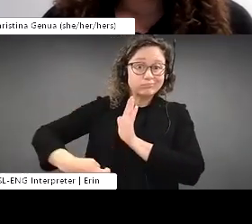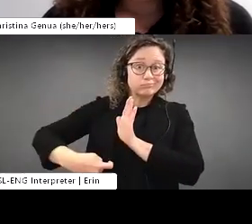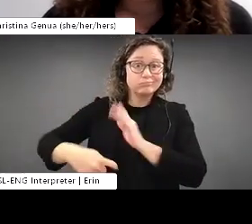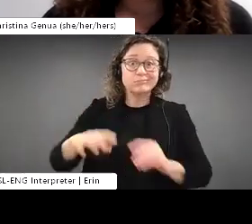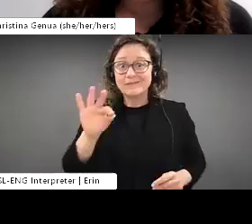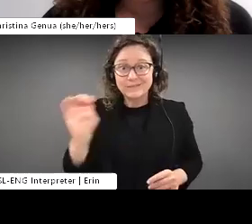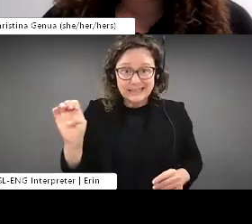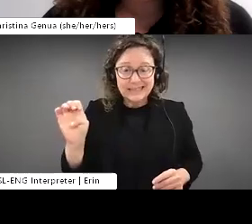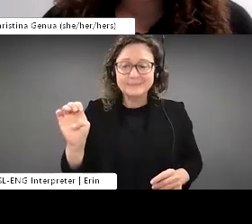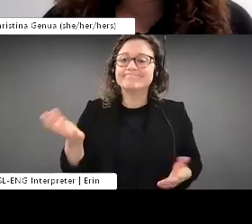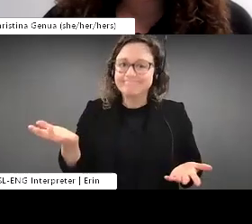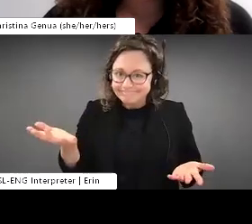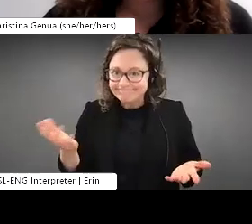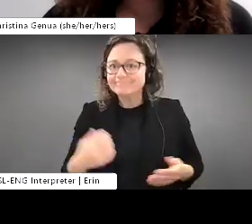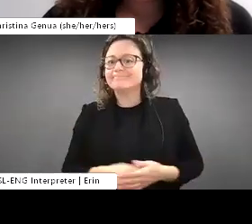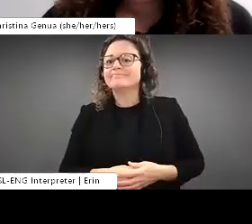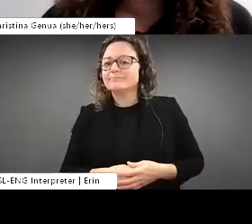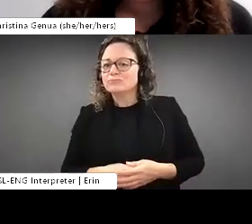Ross is saying online only.